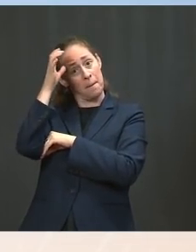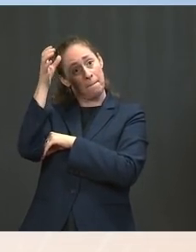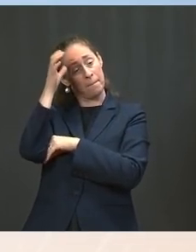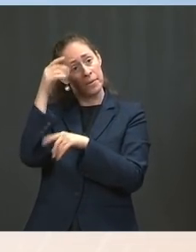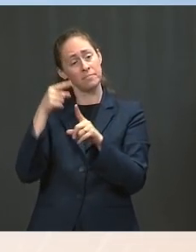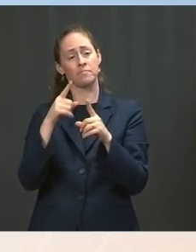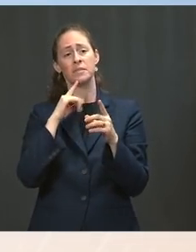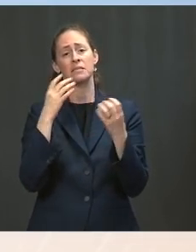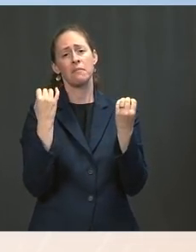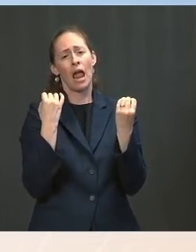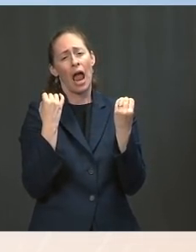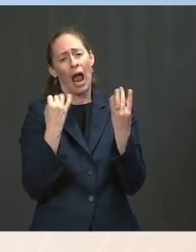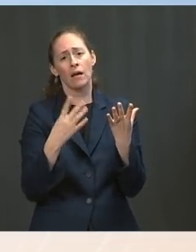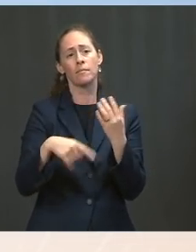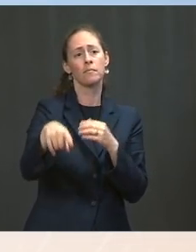allies as we possibly can. Prime Minister Johnson has said that he will ask President Biden to extend that August 31st deadline. Did he